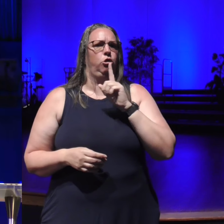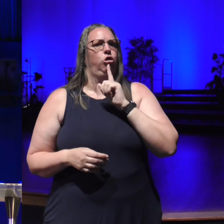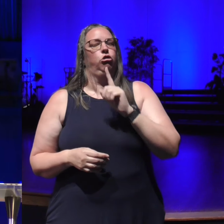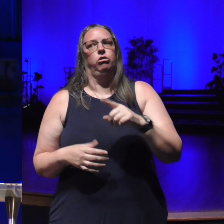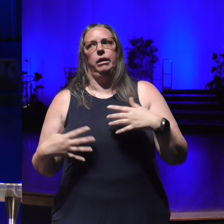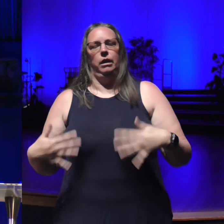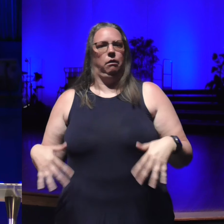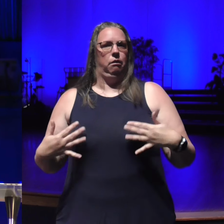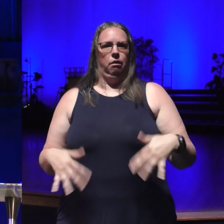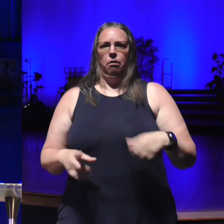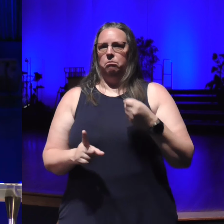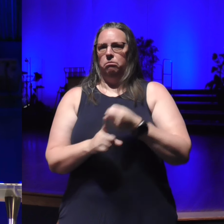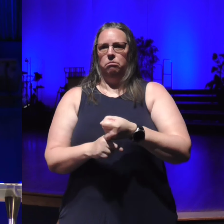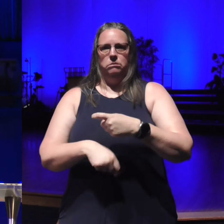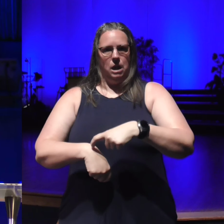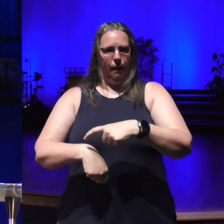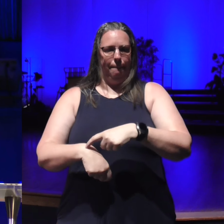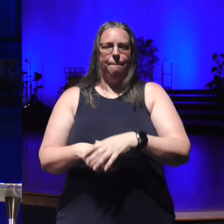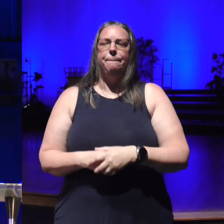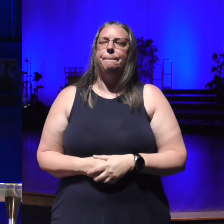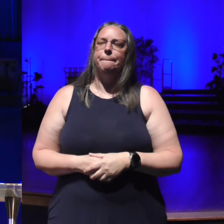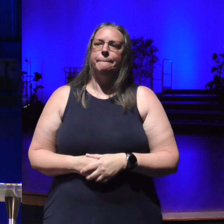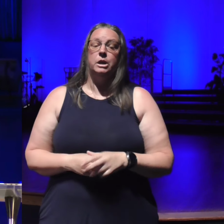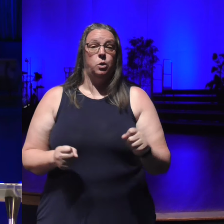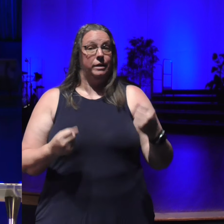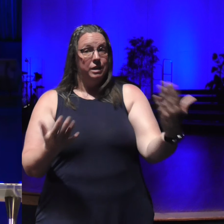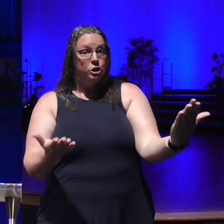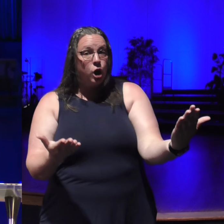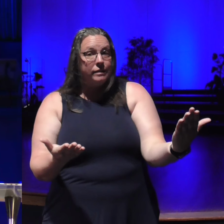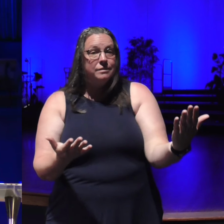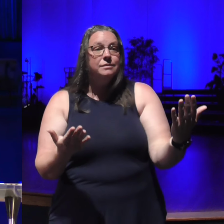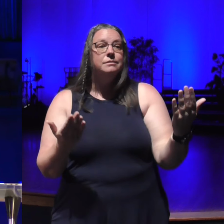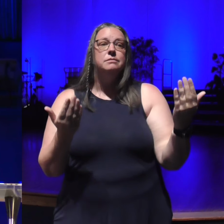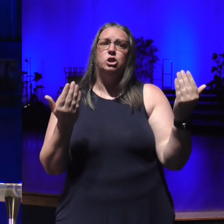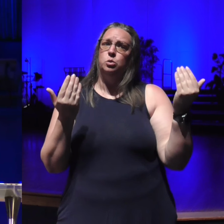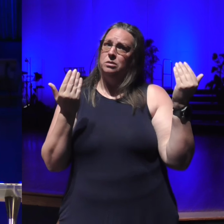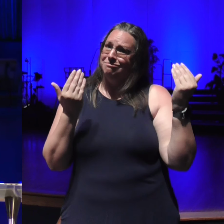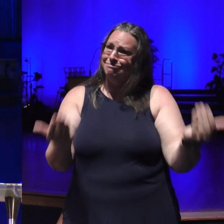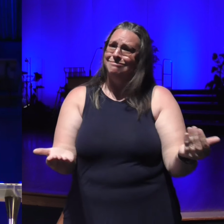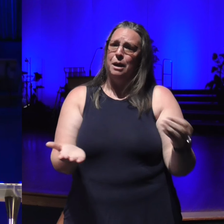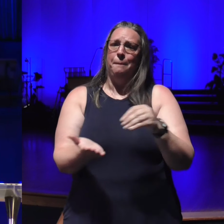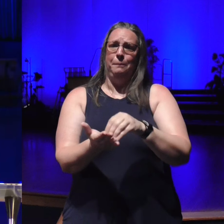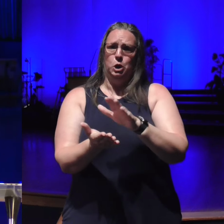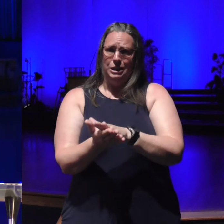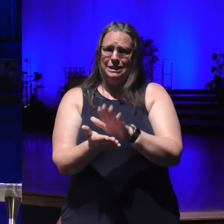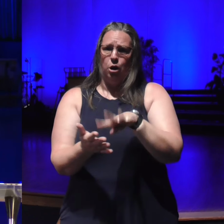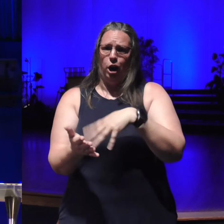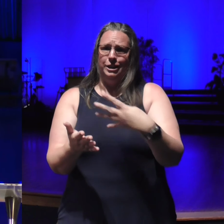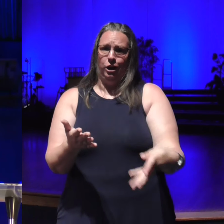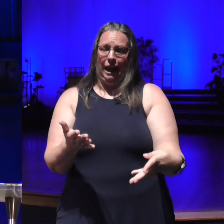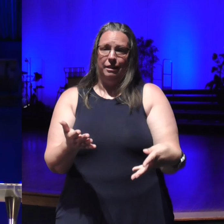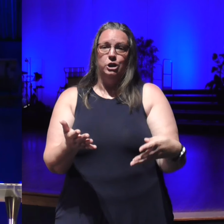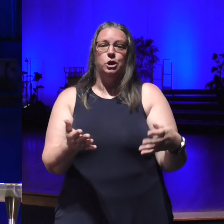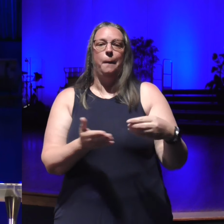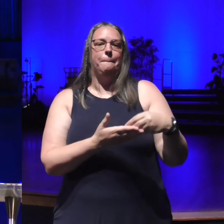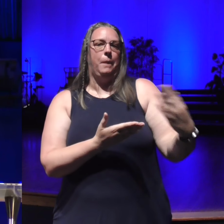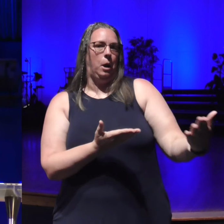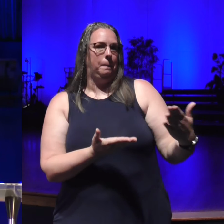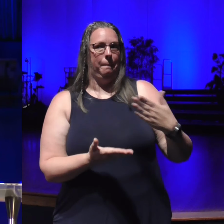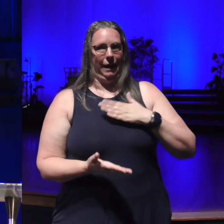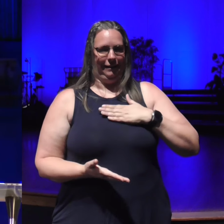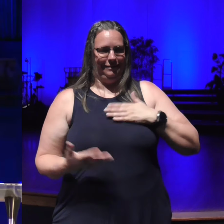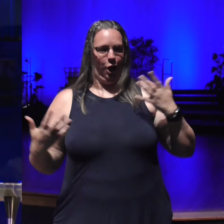to come. So I suggest that you say, I'm going to be there, and get your tickets. I've already got my